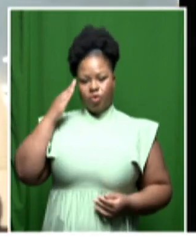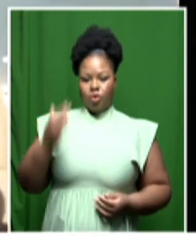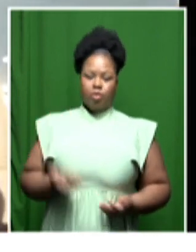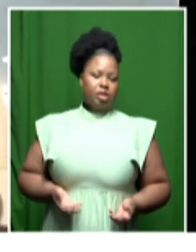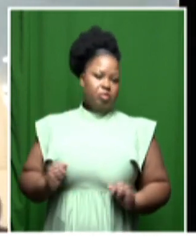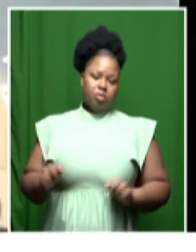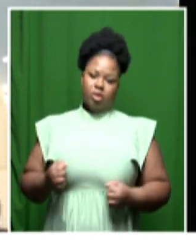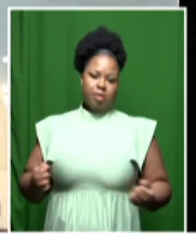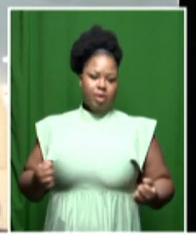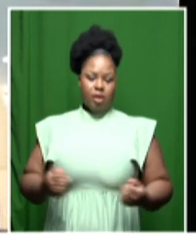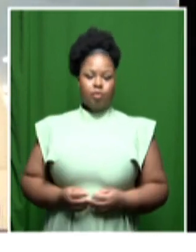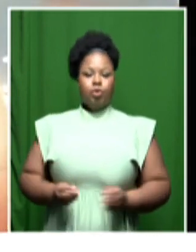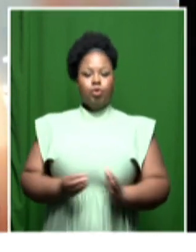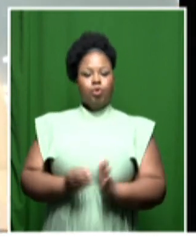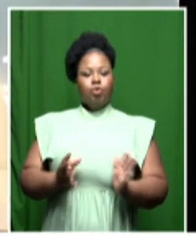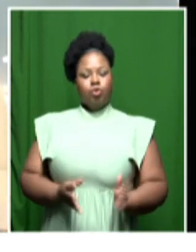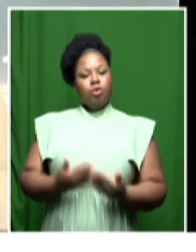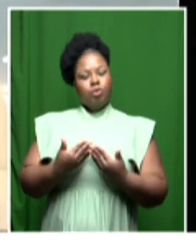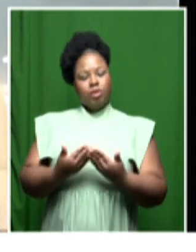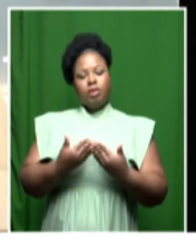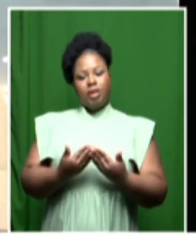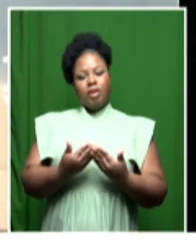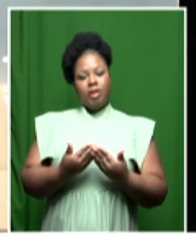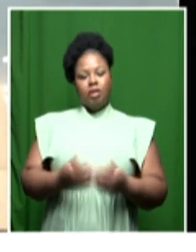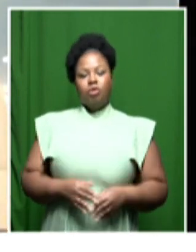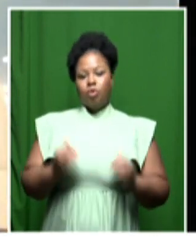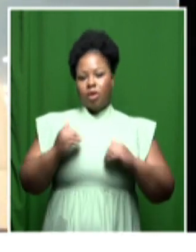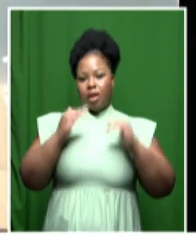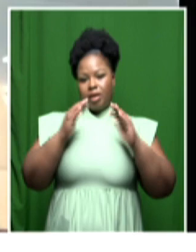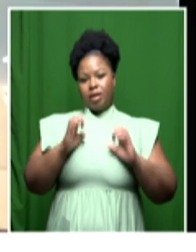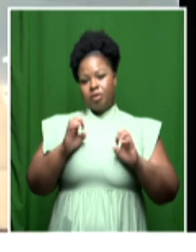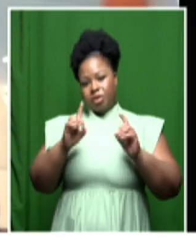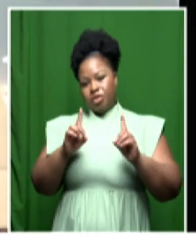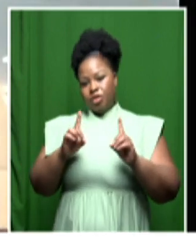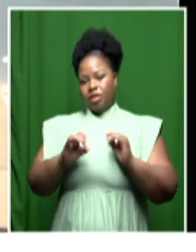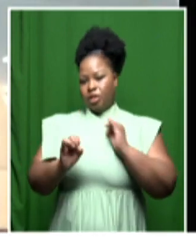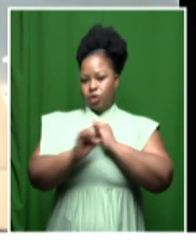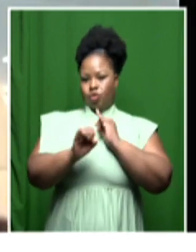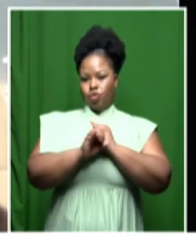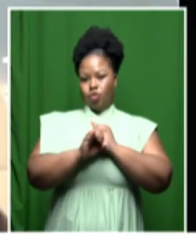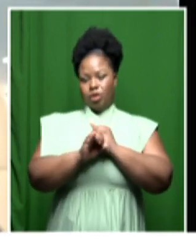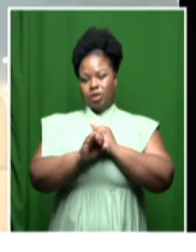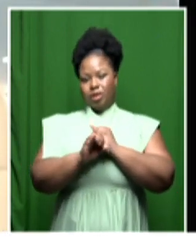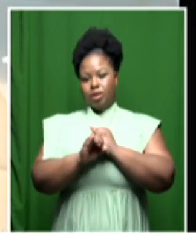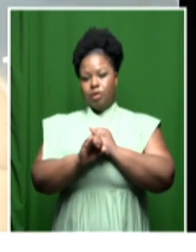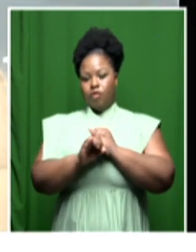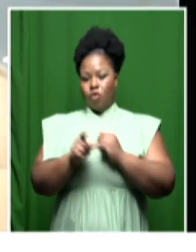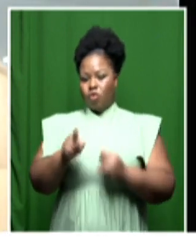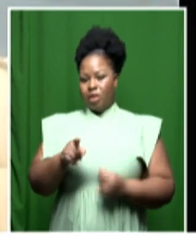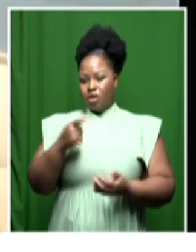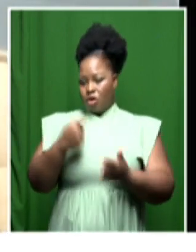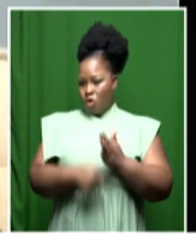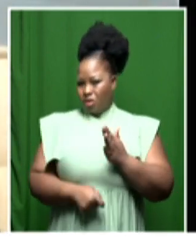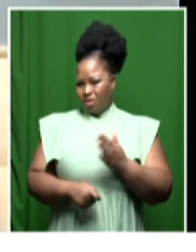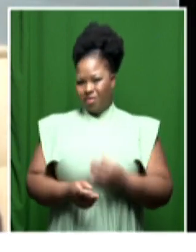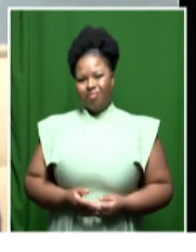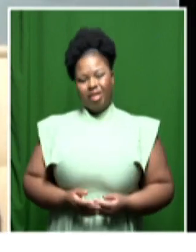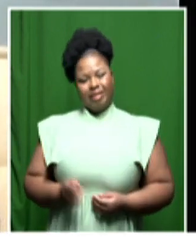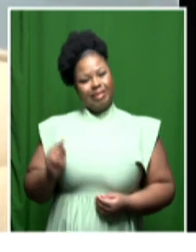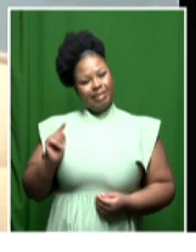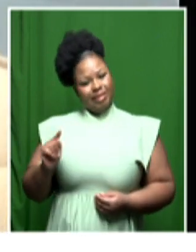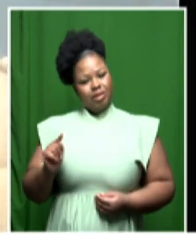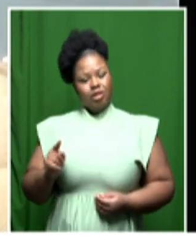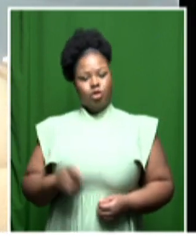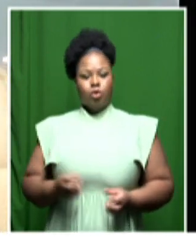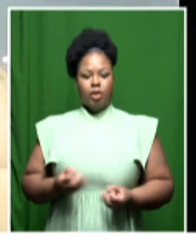virtually impossible for students to study at a tertiary institute for these for that price. And this is